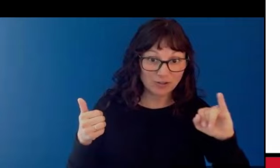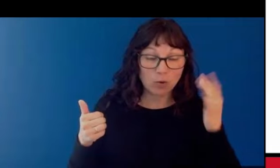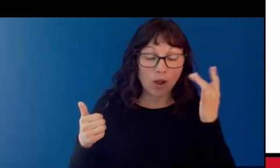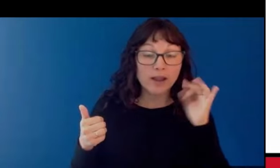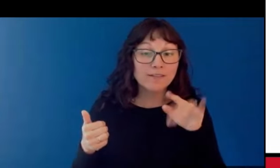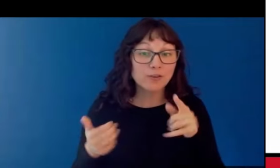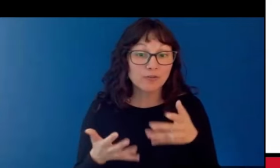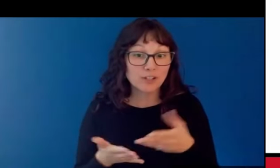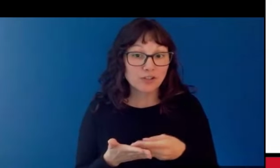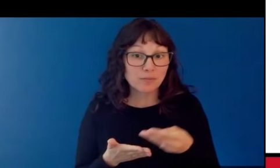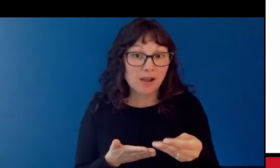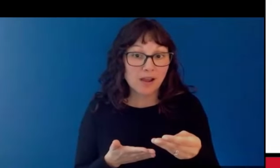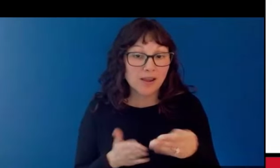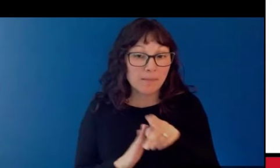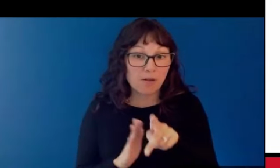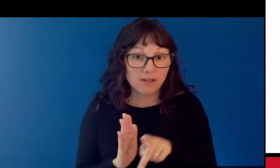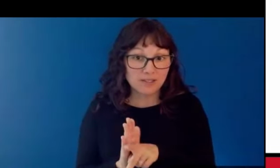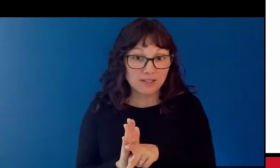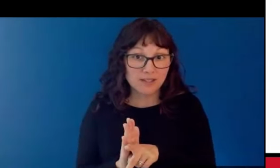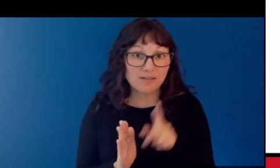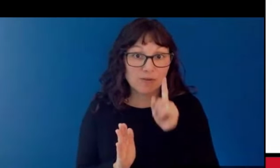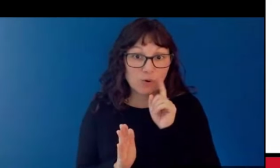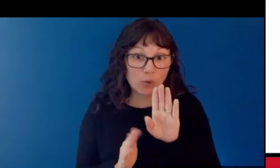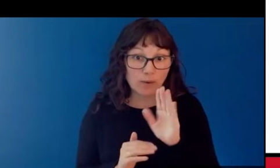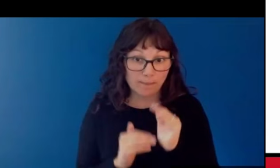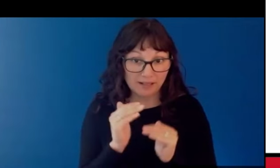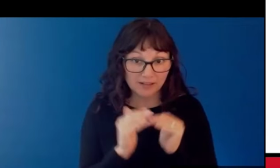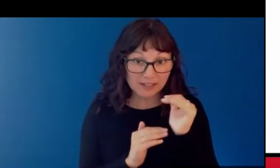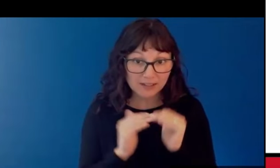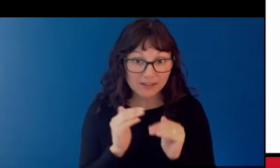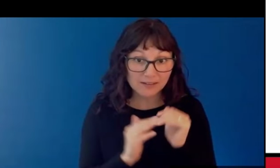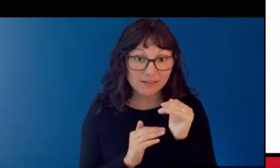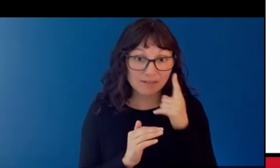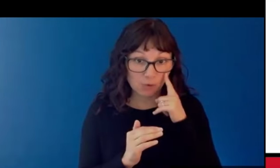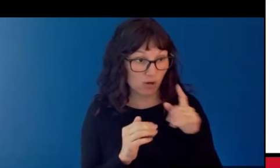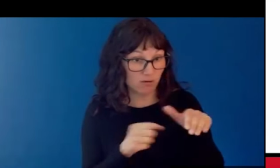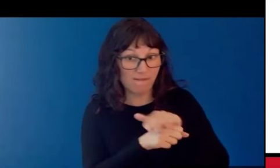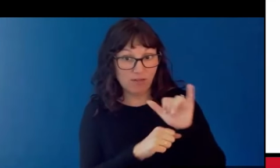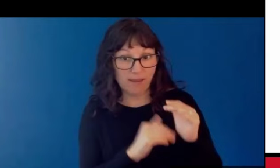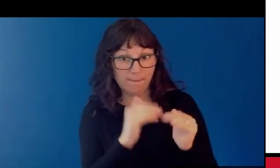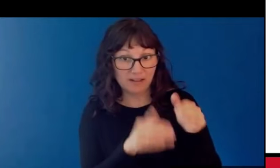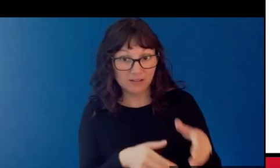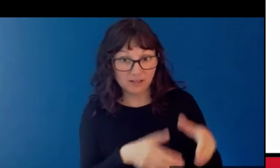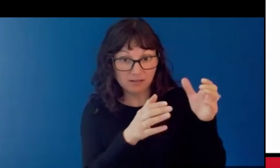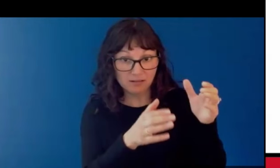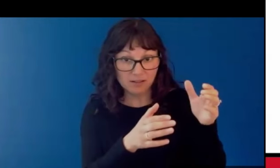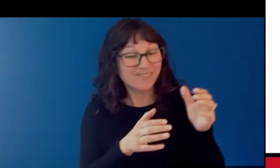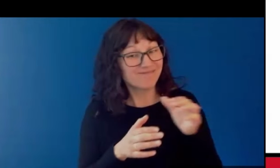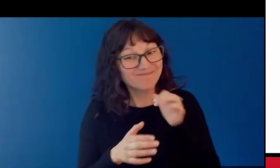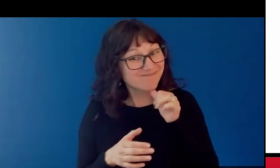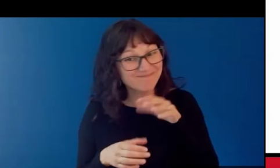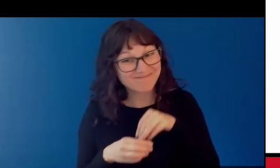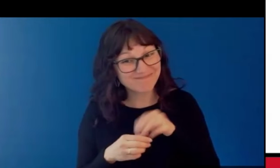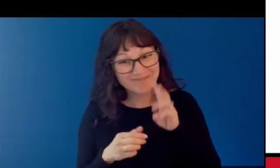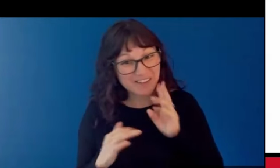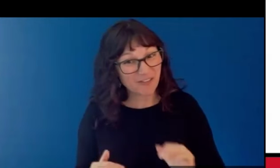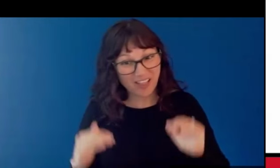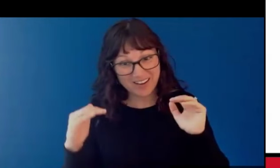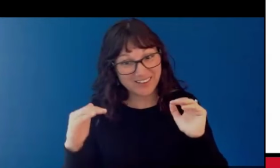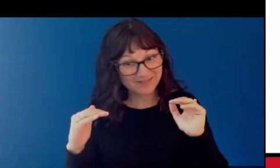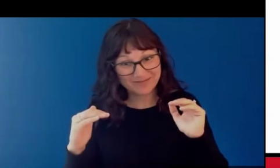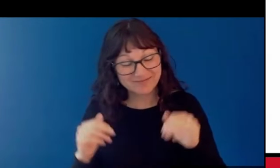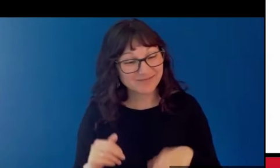you buy a policy for your building to cover your building, it's not going to cover flood insurance. Flood